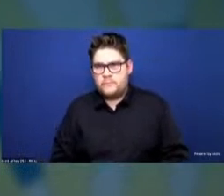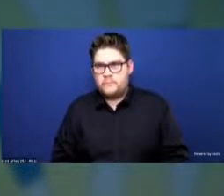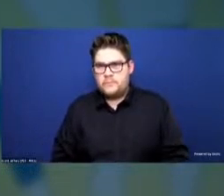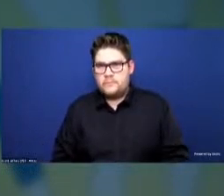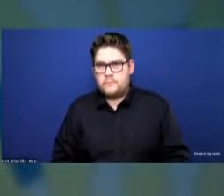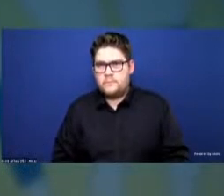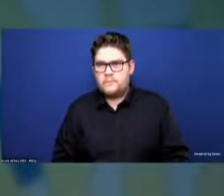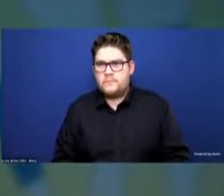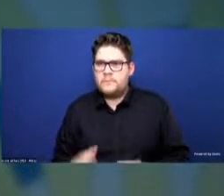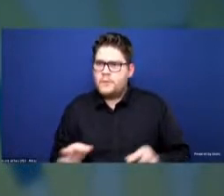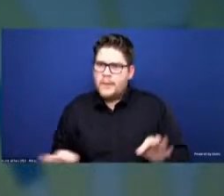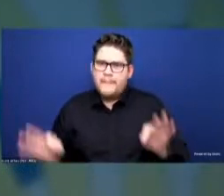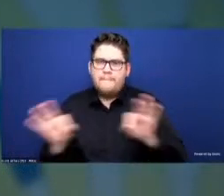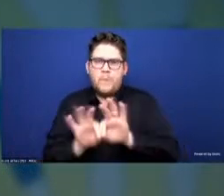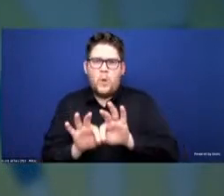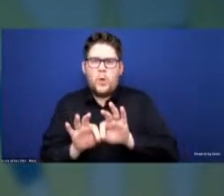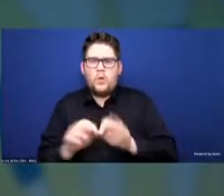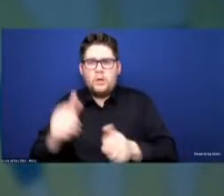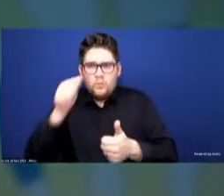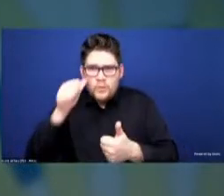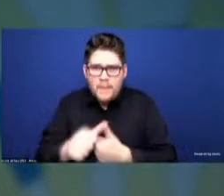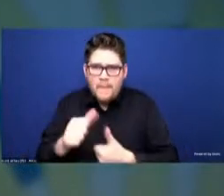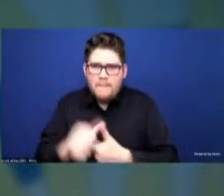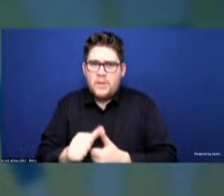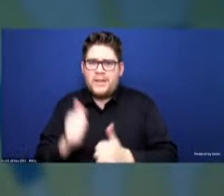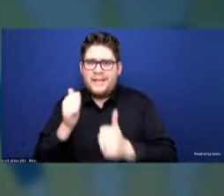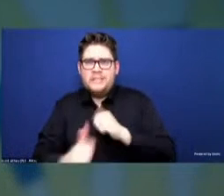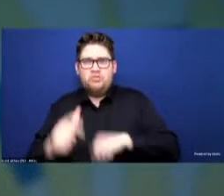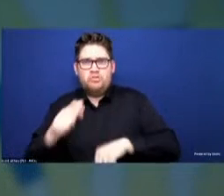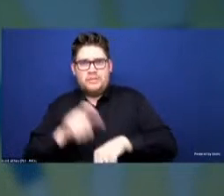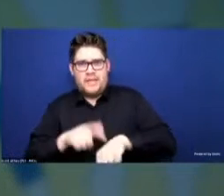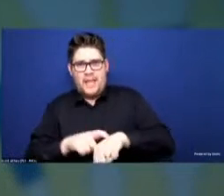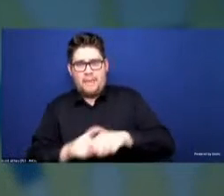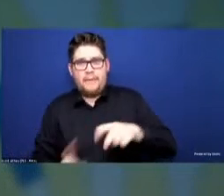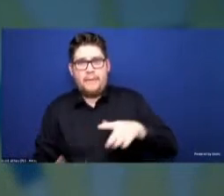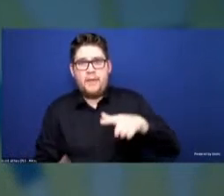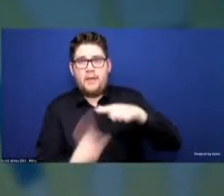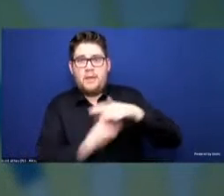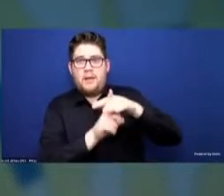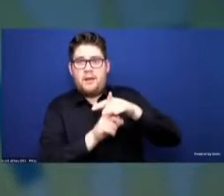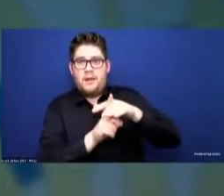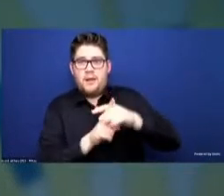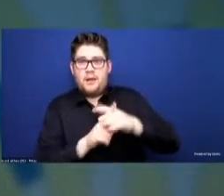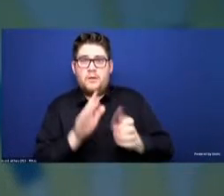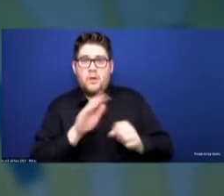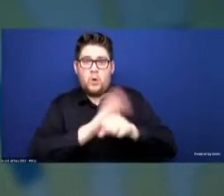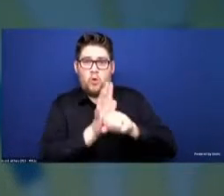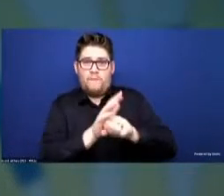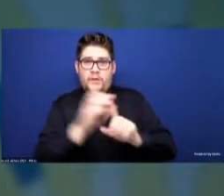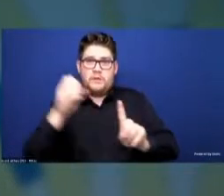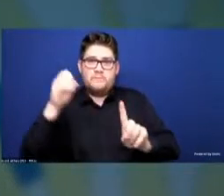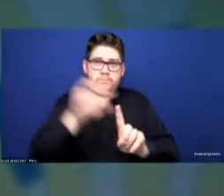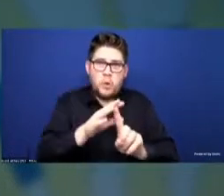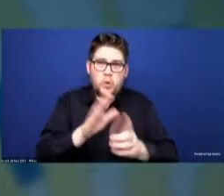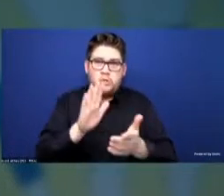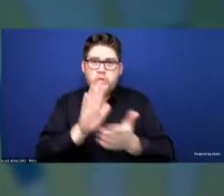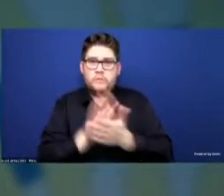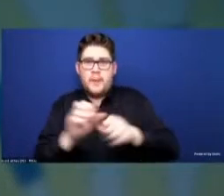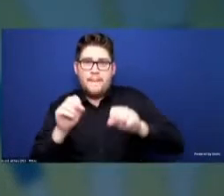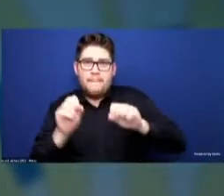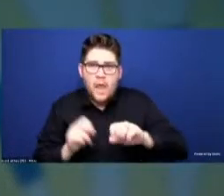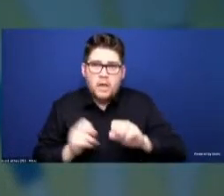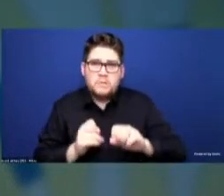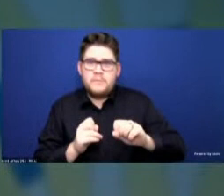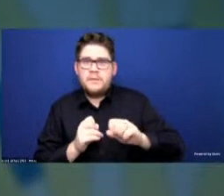is disruptive and concerning, and we've learned what are the measures that are important. We've been working with the schools